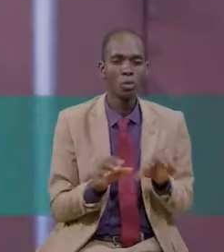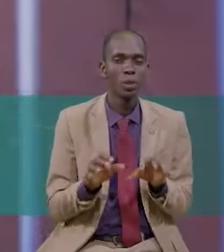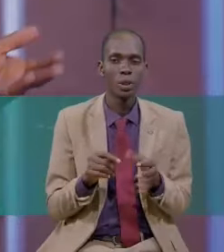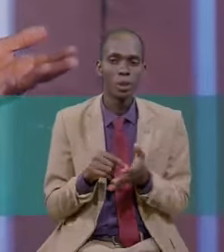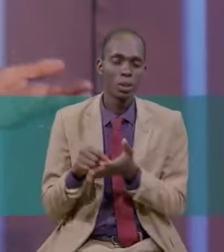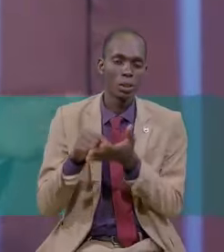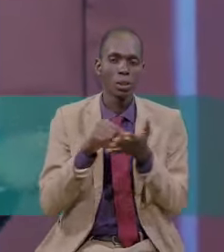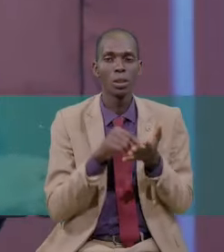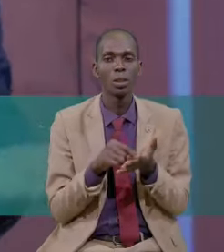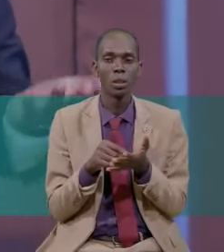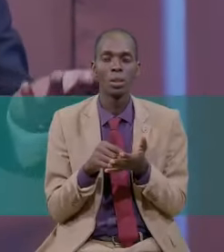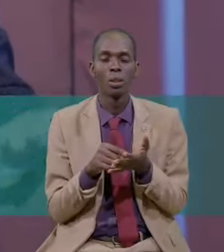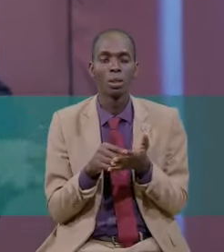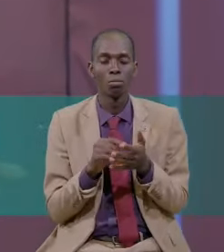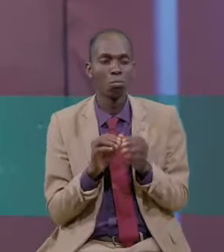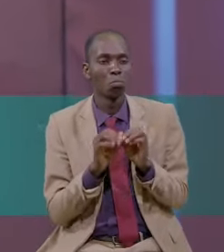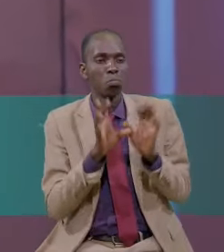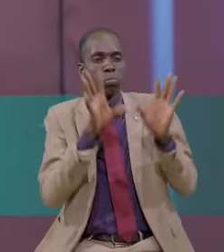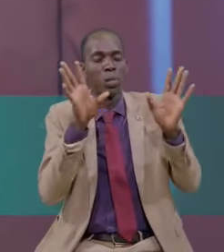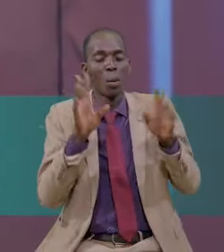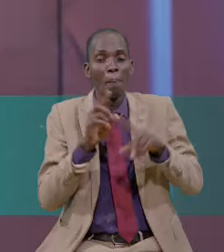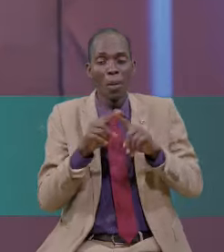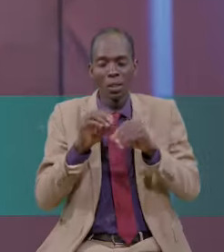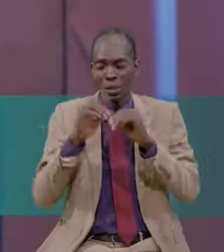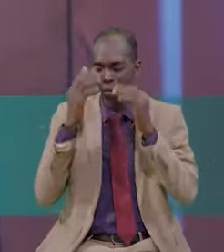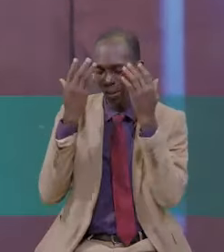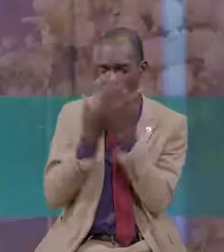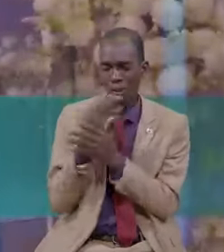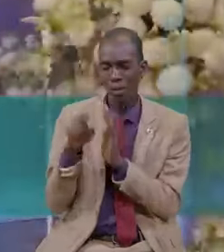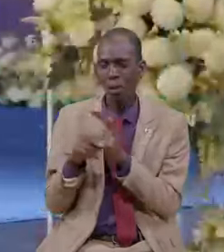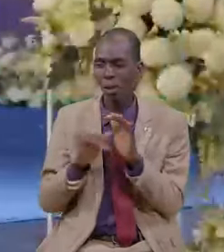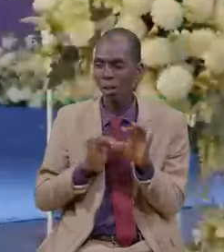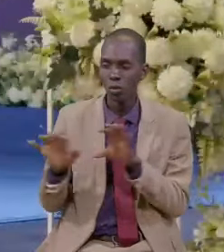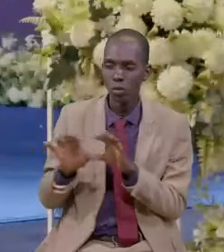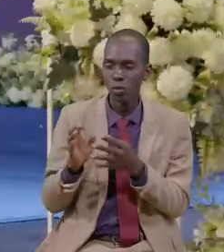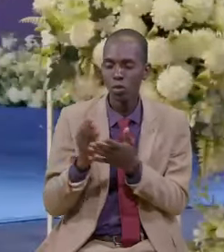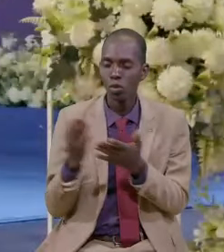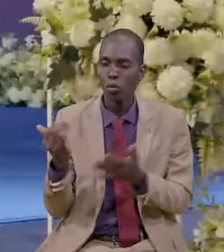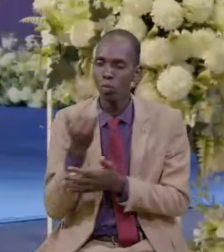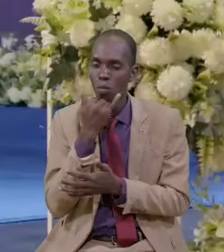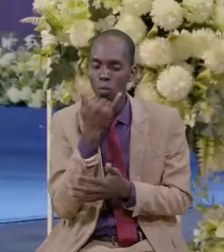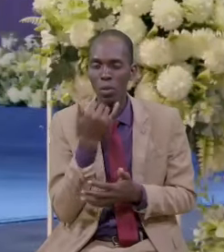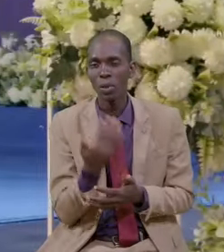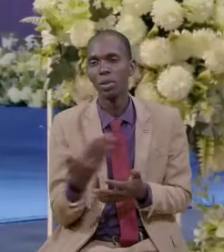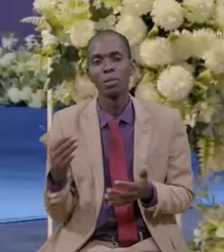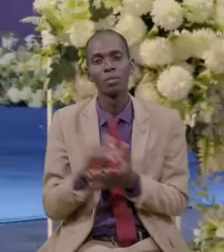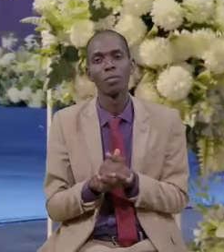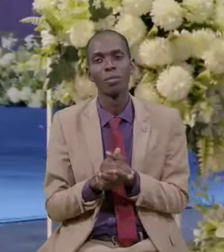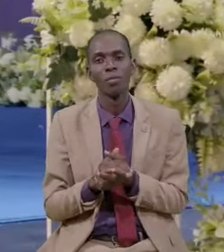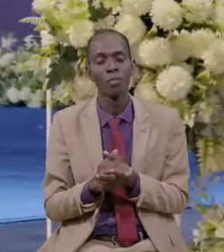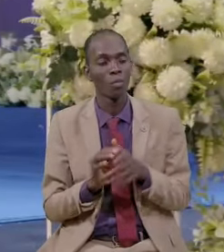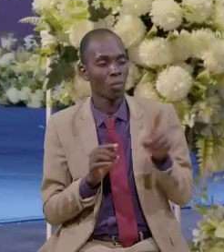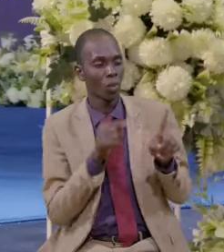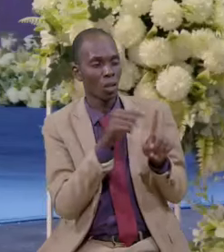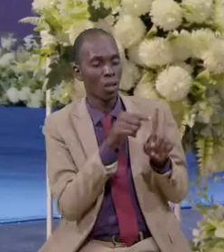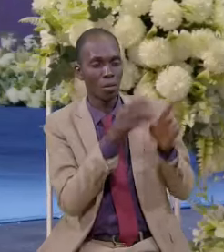go into darkness. That's hypocrisy. A man that says we should not steal,